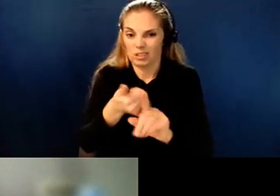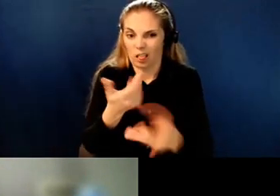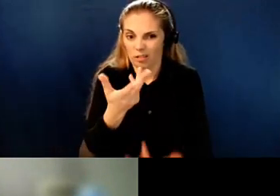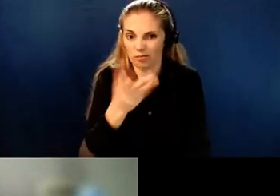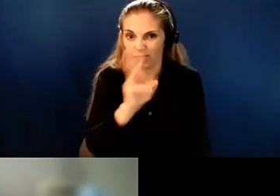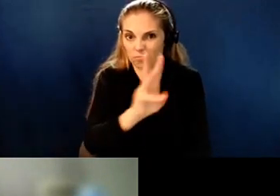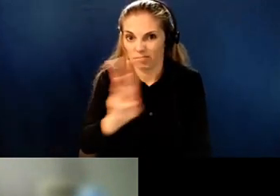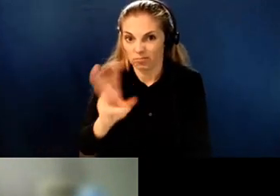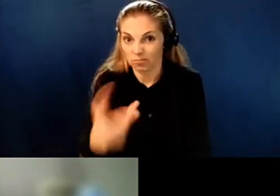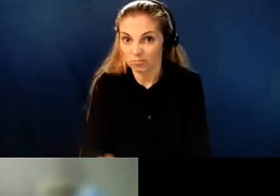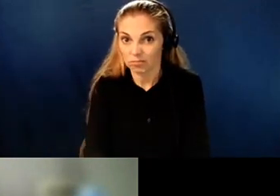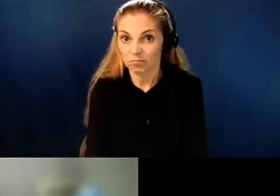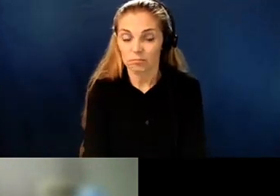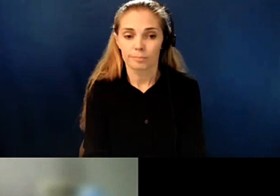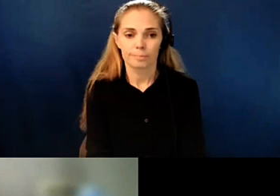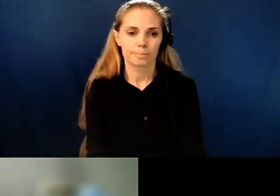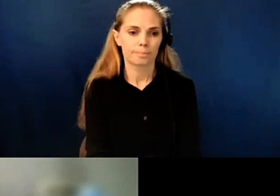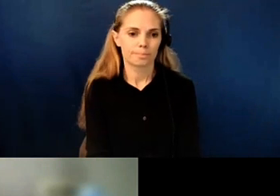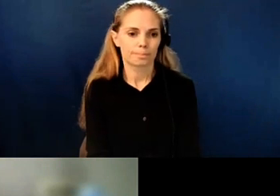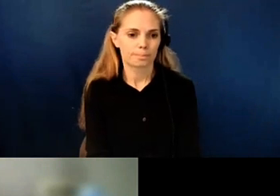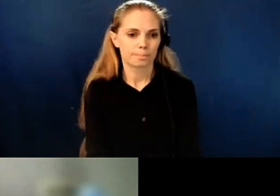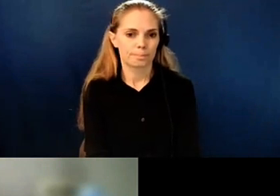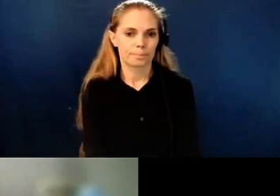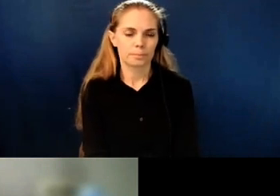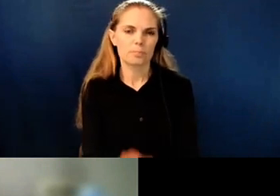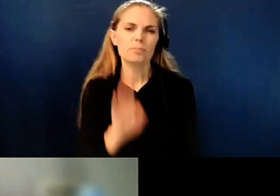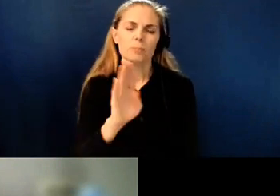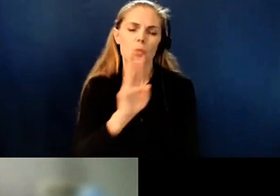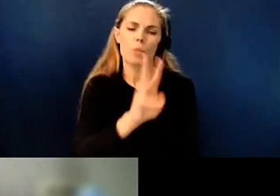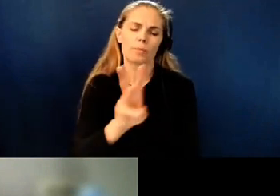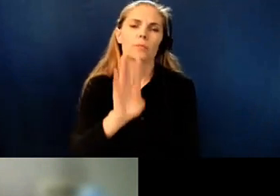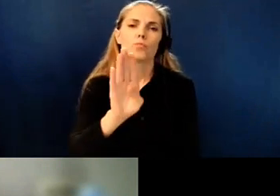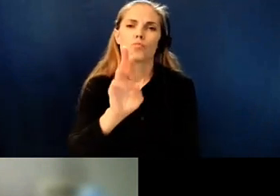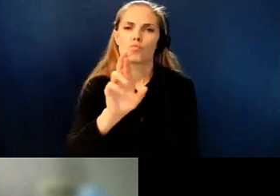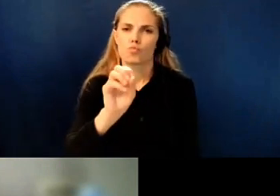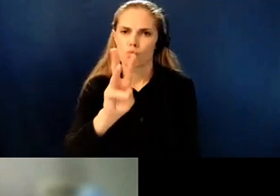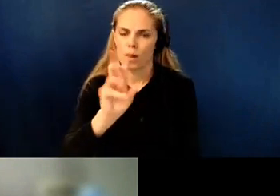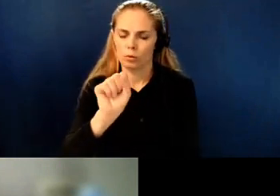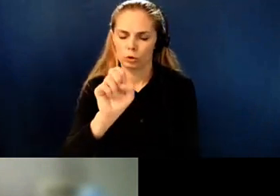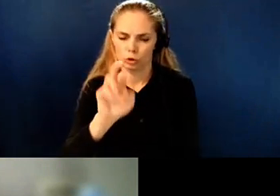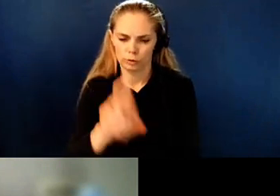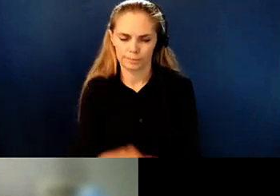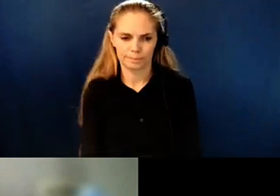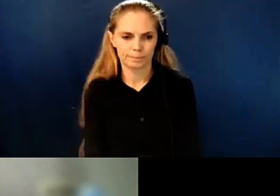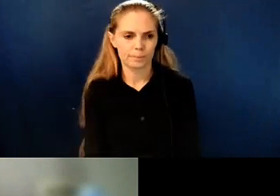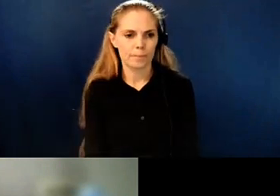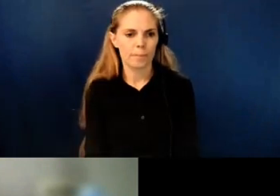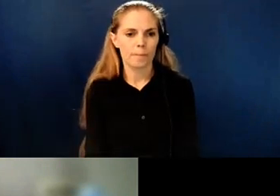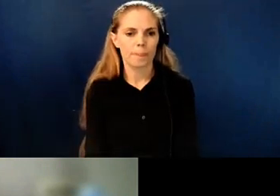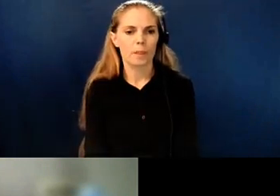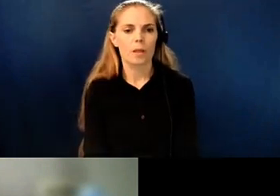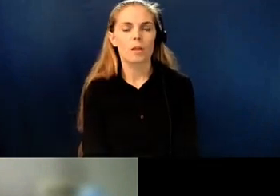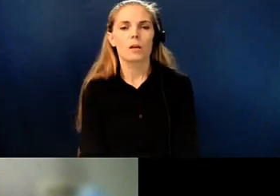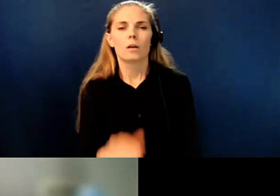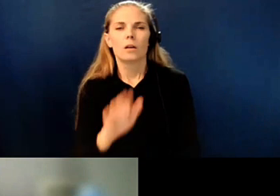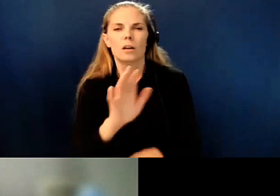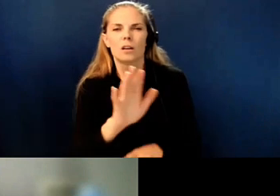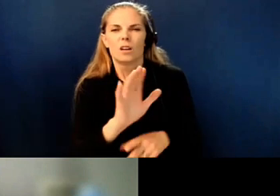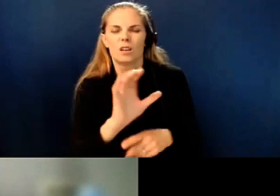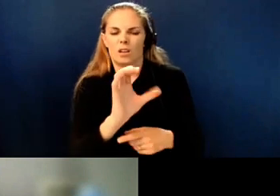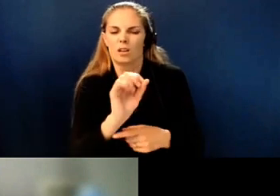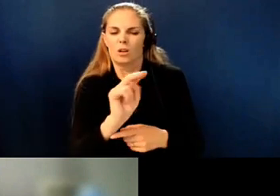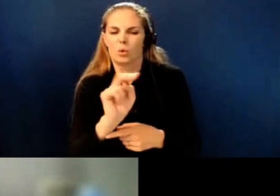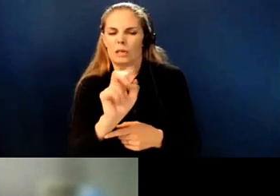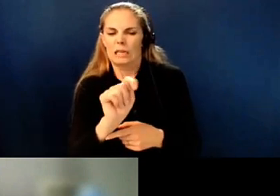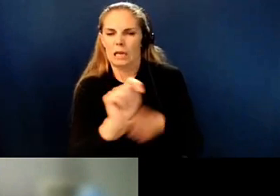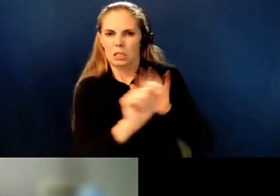So before we talk more about the software, I think it's important we talk about why you would consider texting your audience versus using some